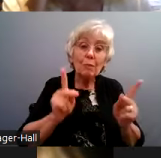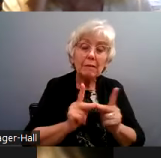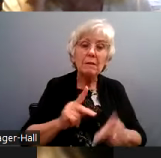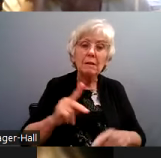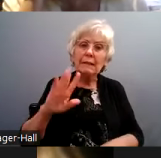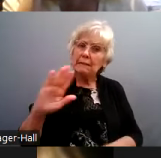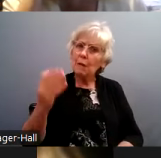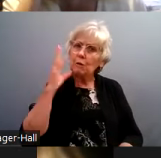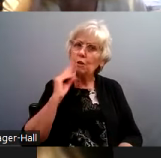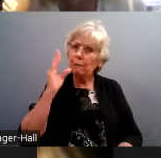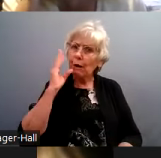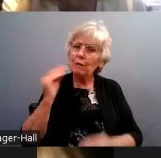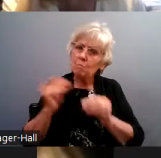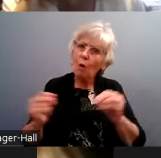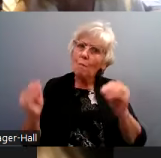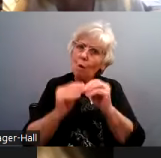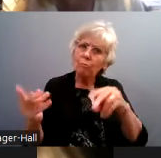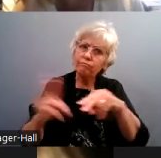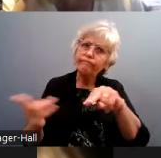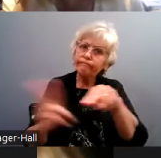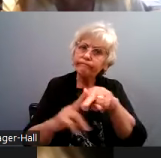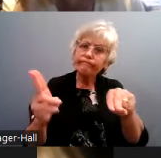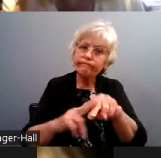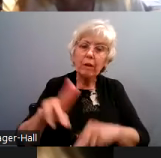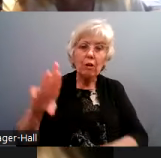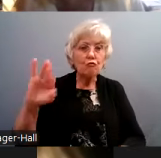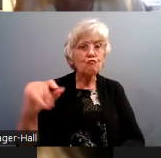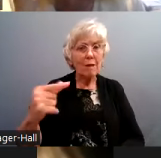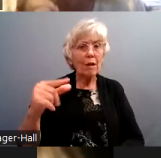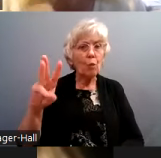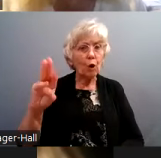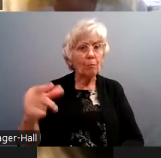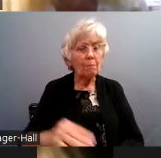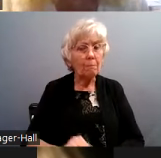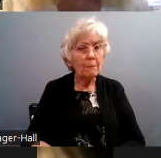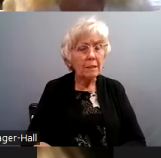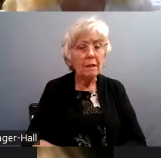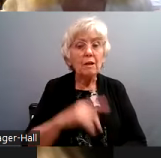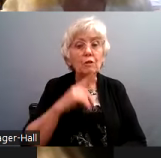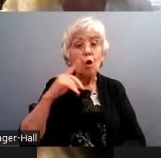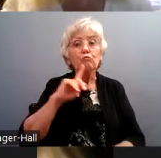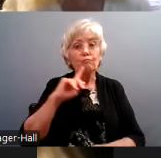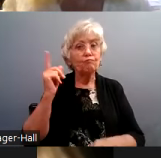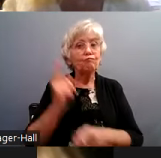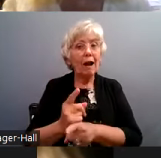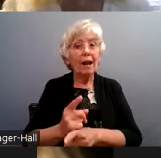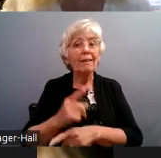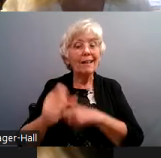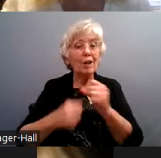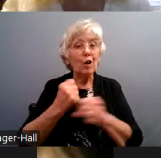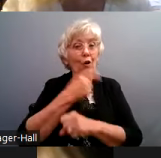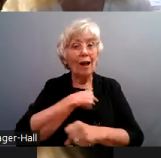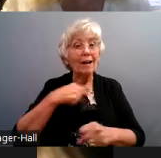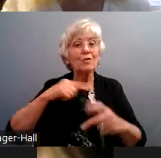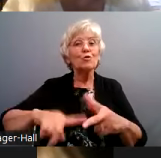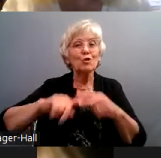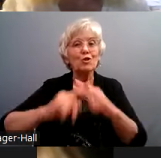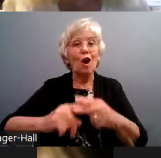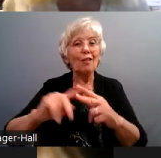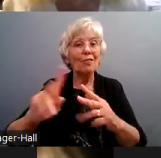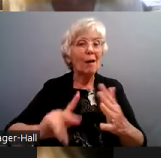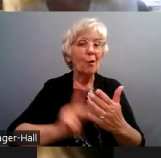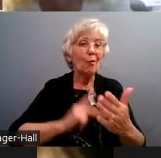an increased amount of ringworm. So it was definitely the right year for us to launch this program, but we didn't get a